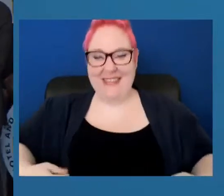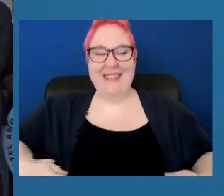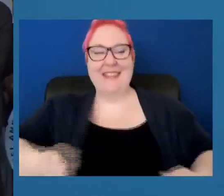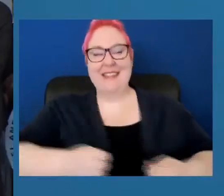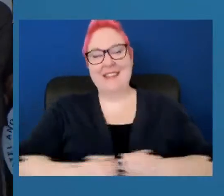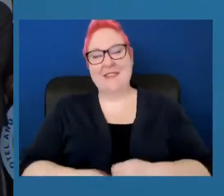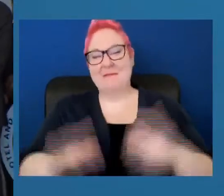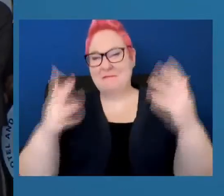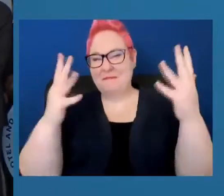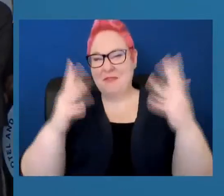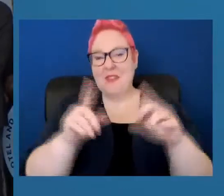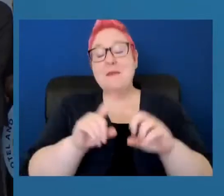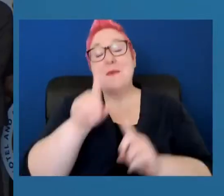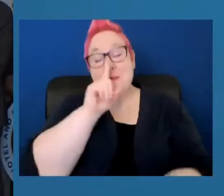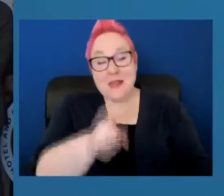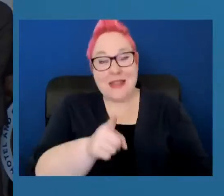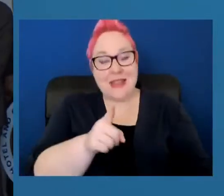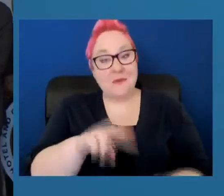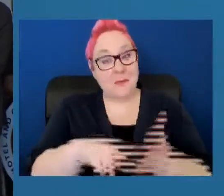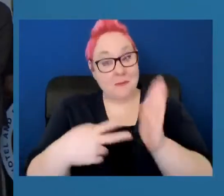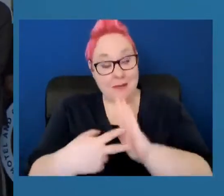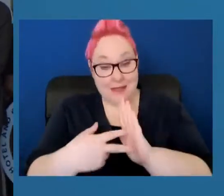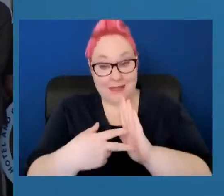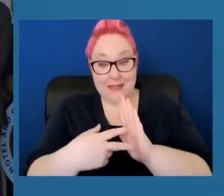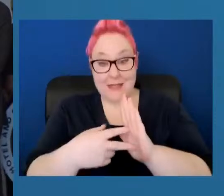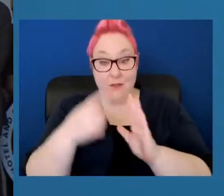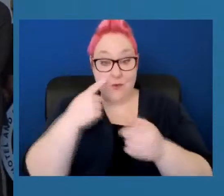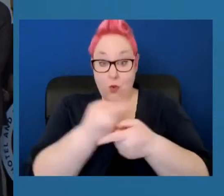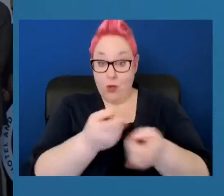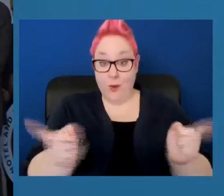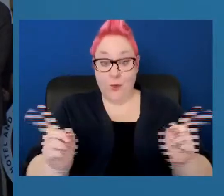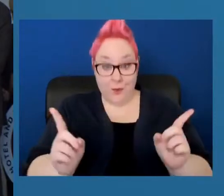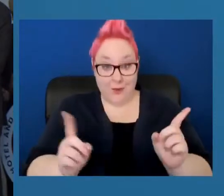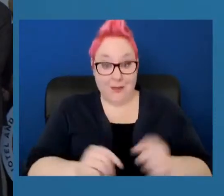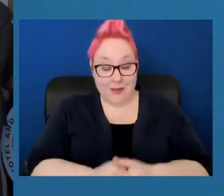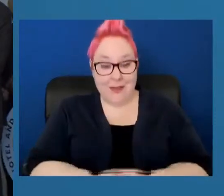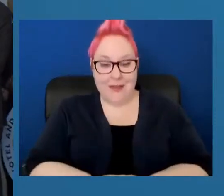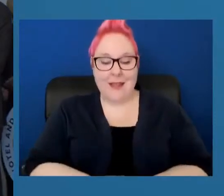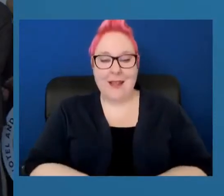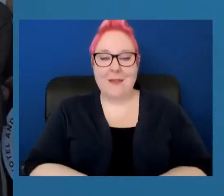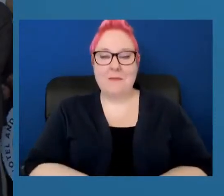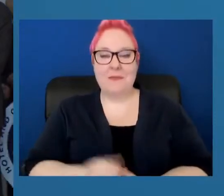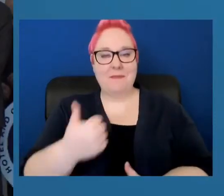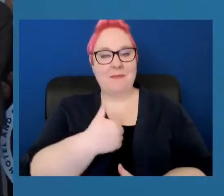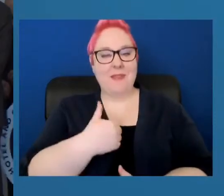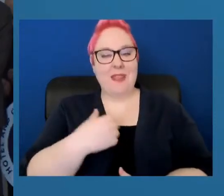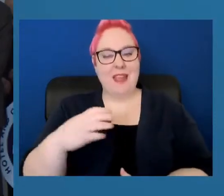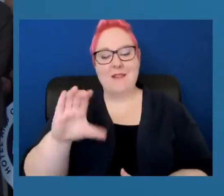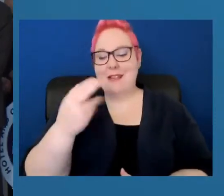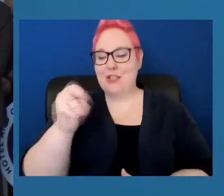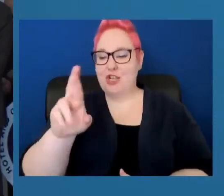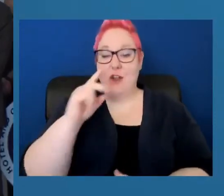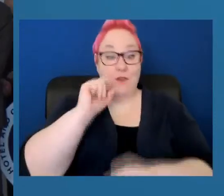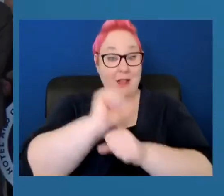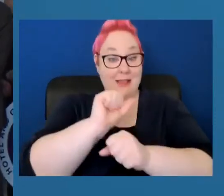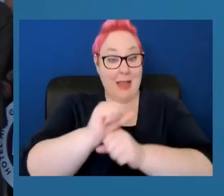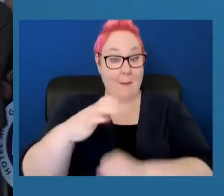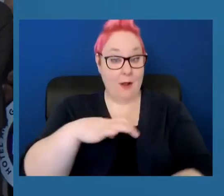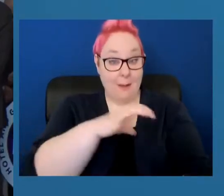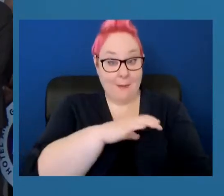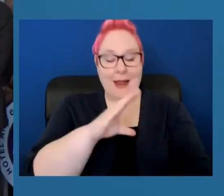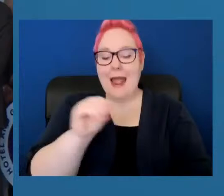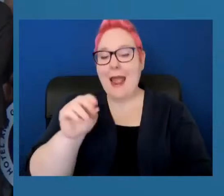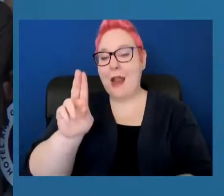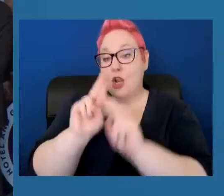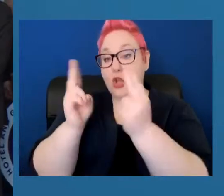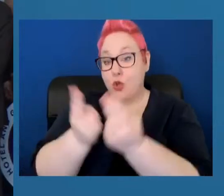But what this really means to all of you, and you know, as chair of the Labor Committee and as a union labor attorney